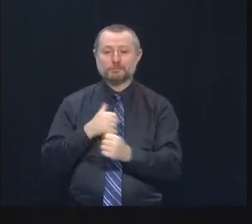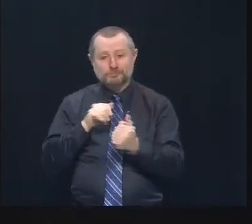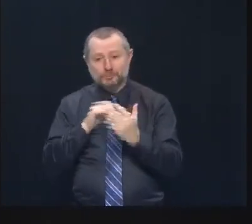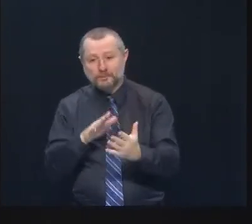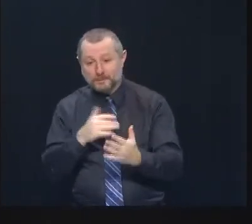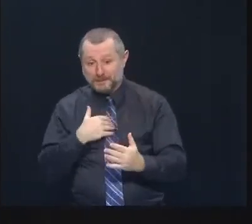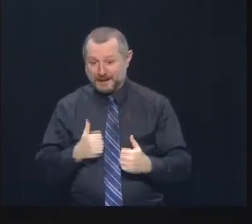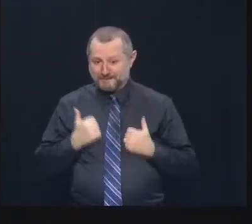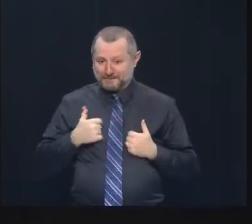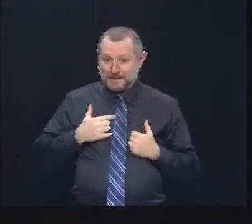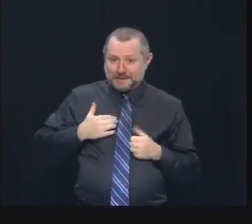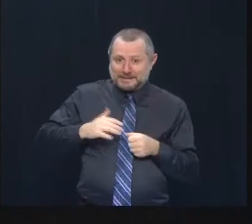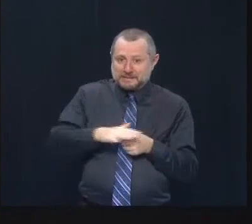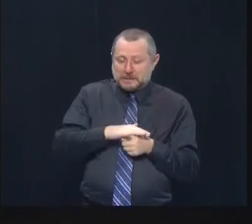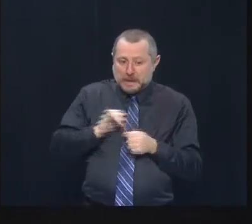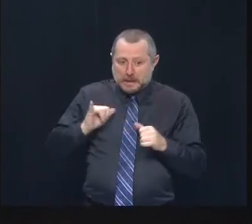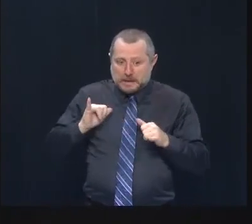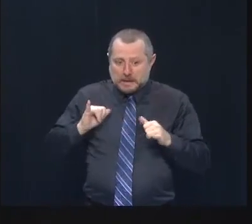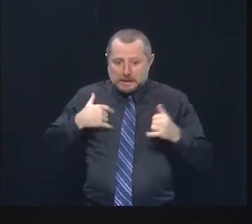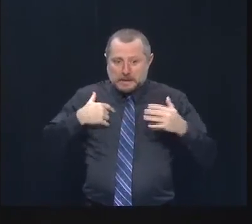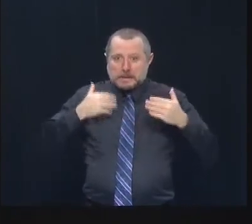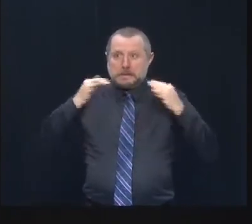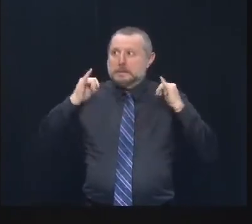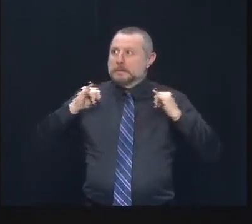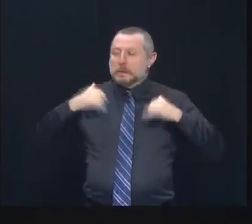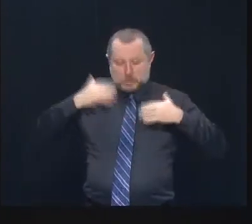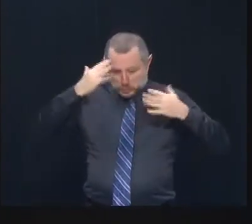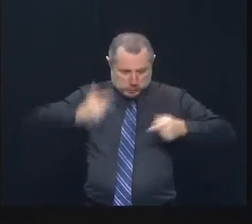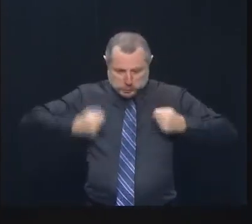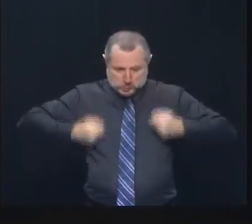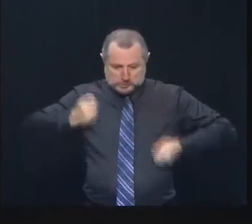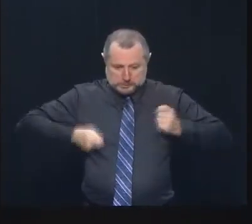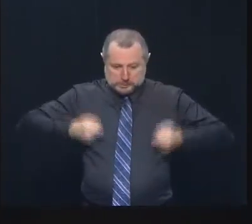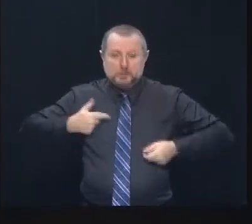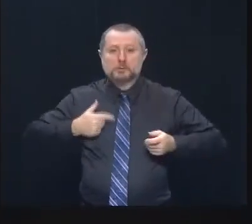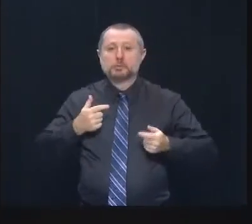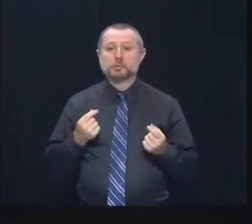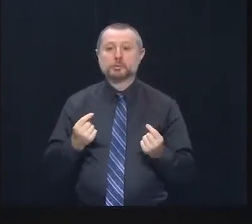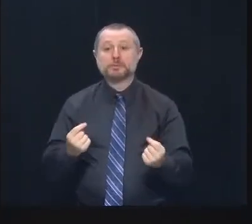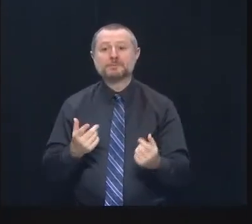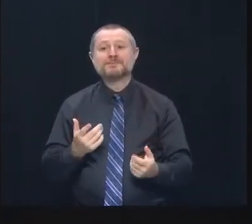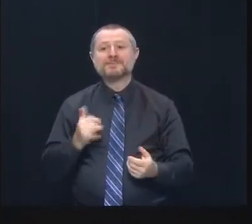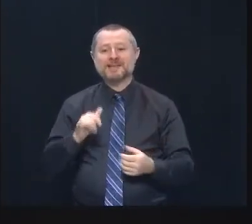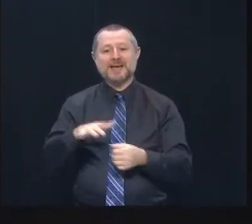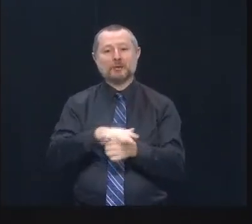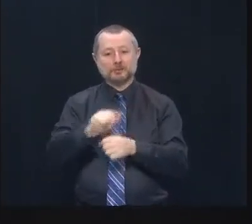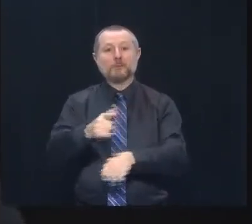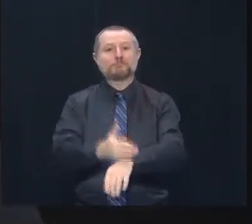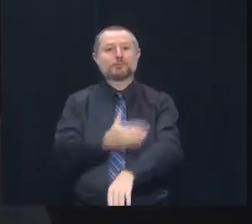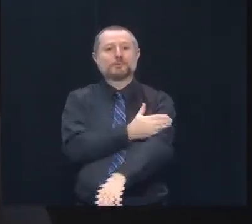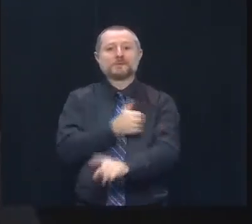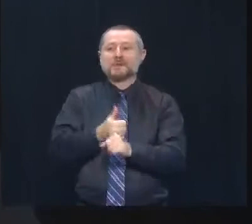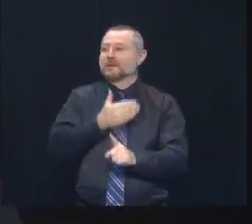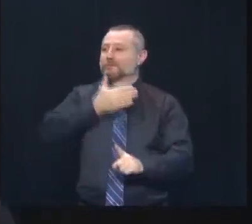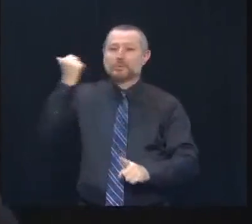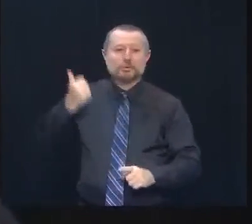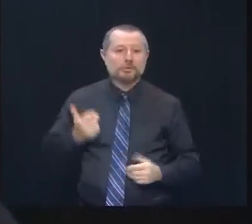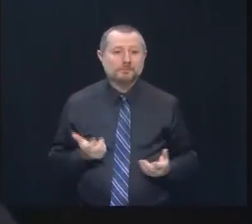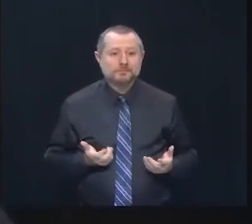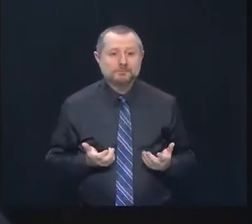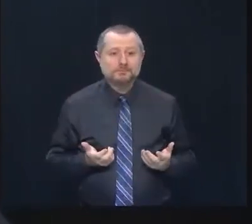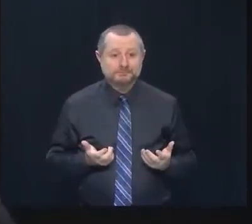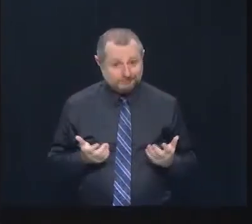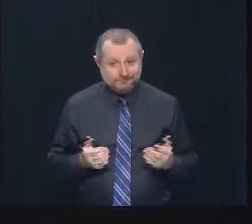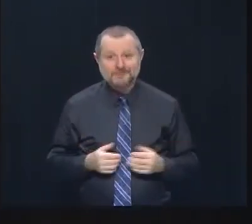it, and then you can improve it in your community. Once that attention goes